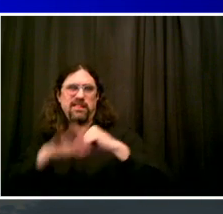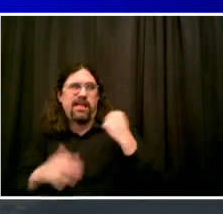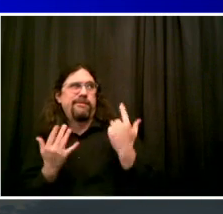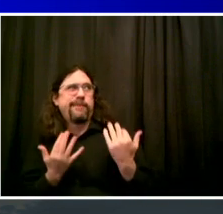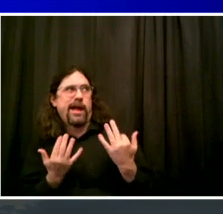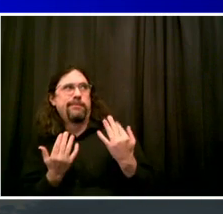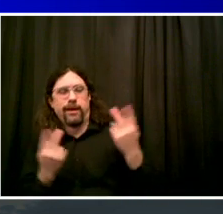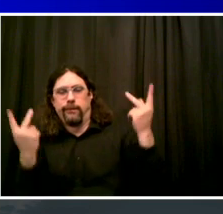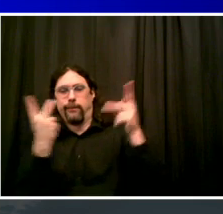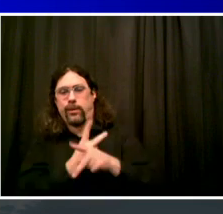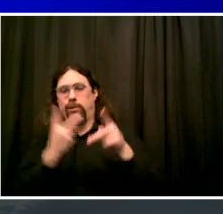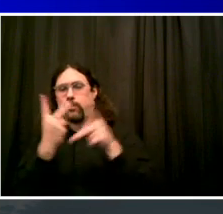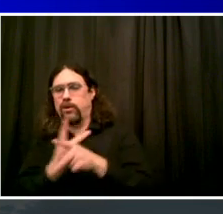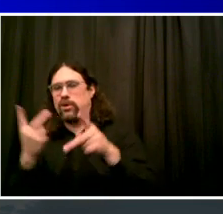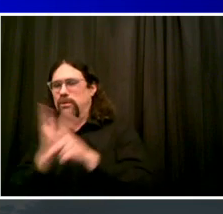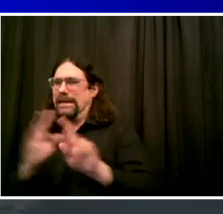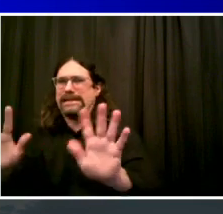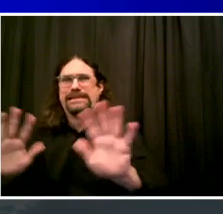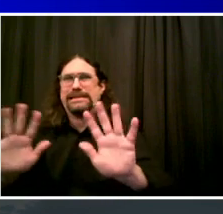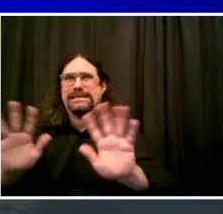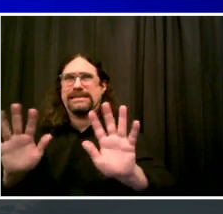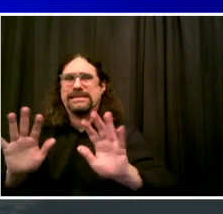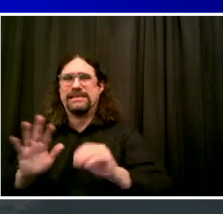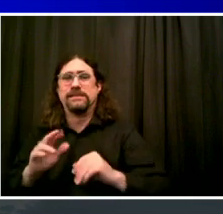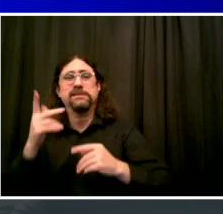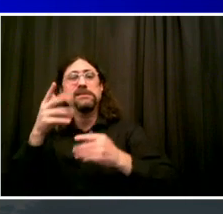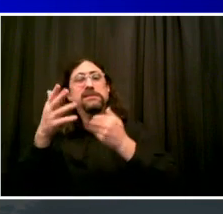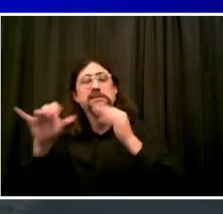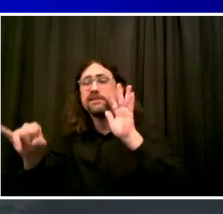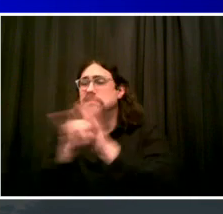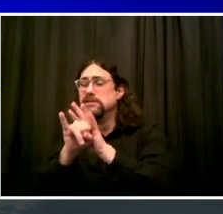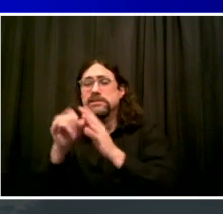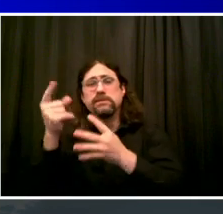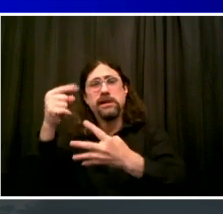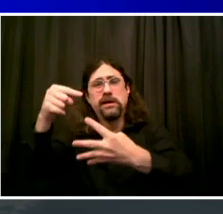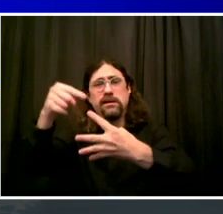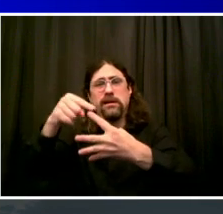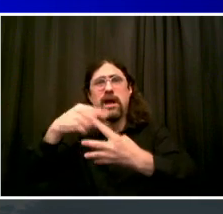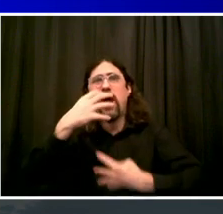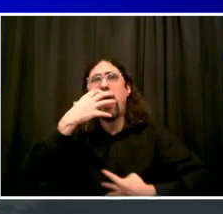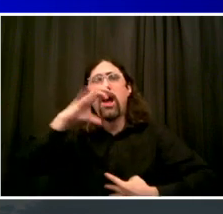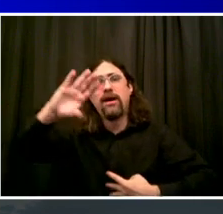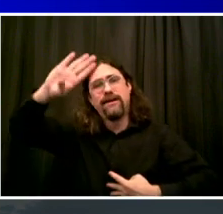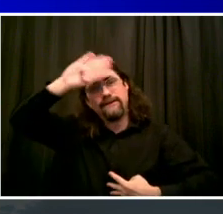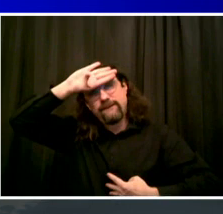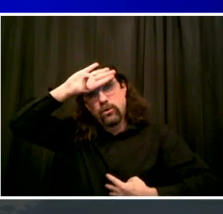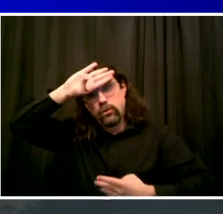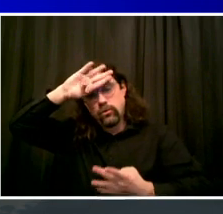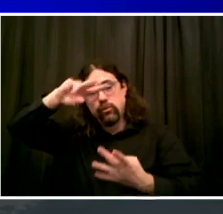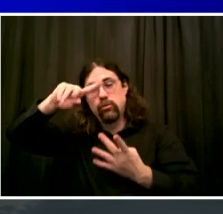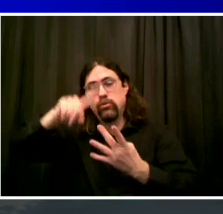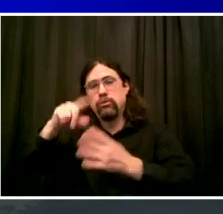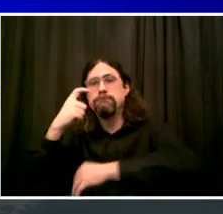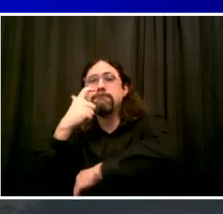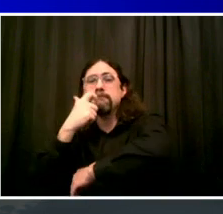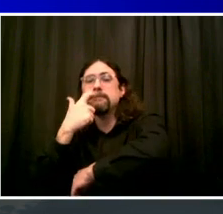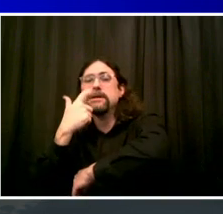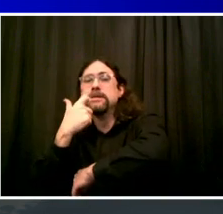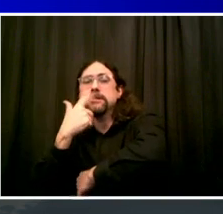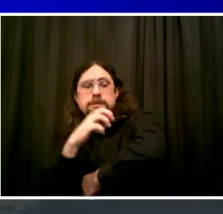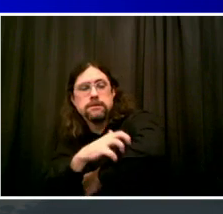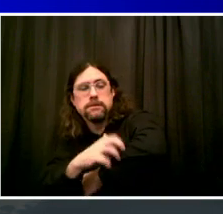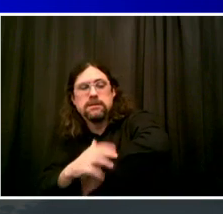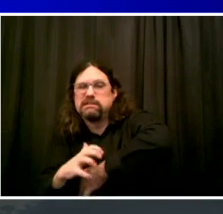rash, abdominal pain, vomiting, and if you see any combination, especially be